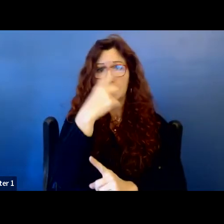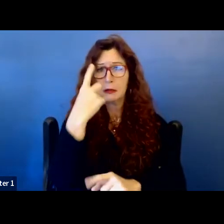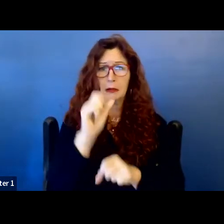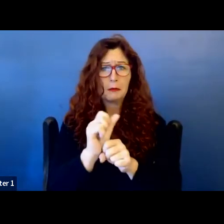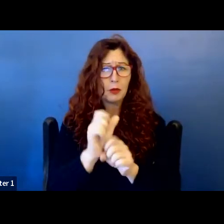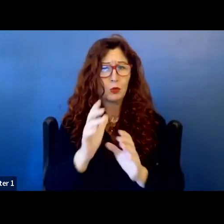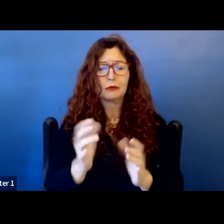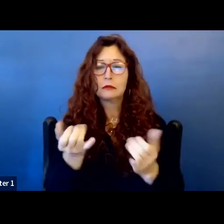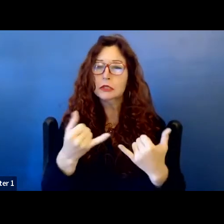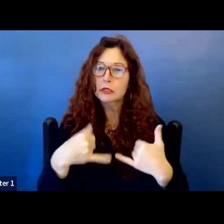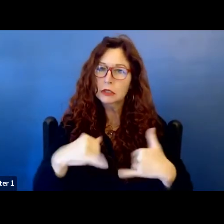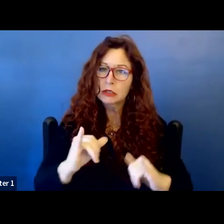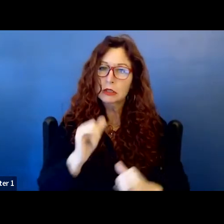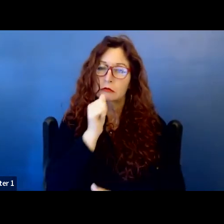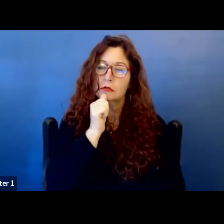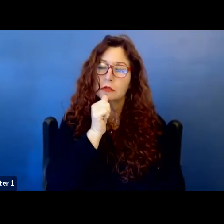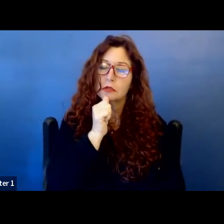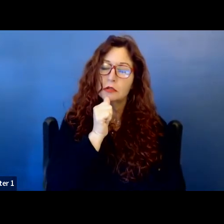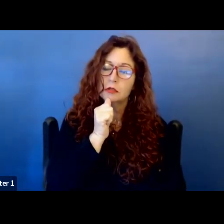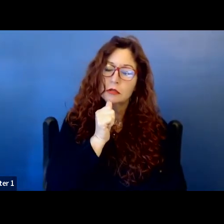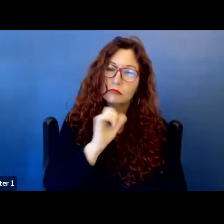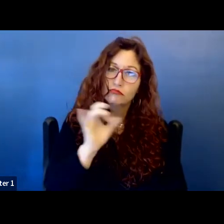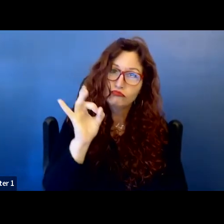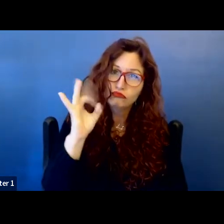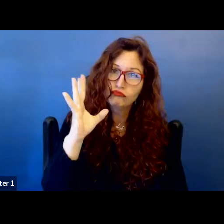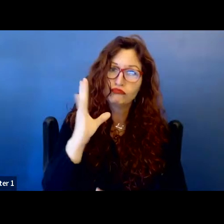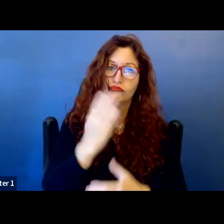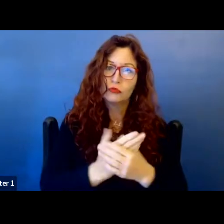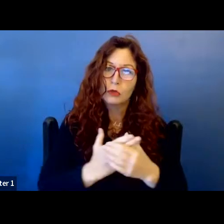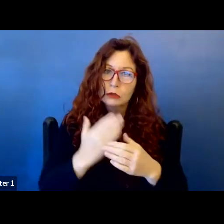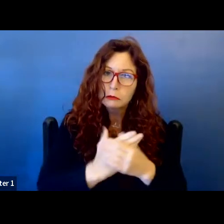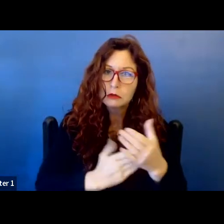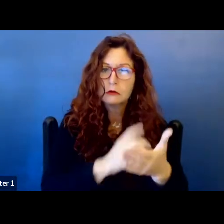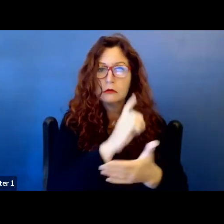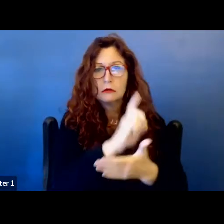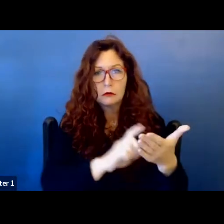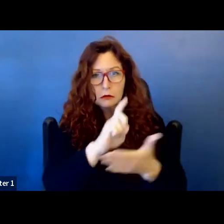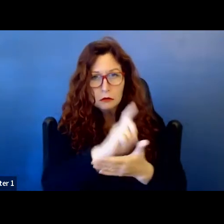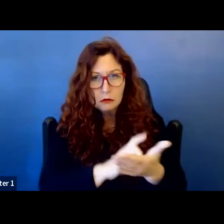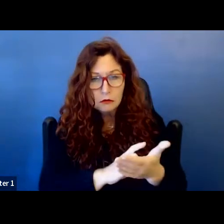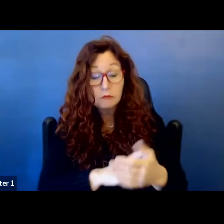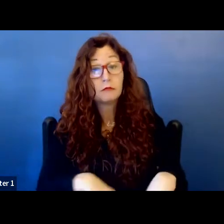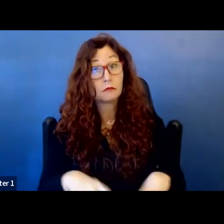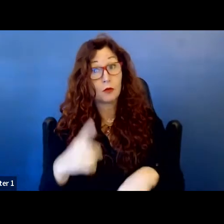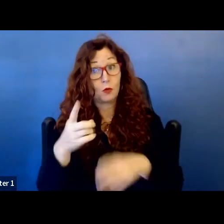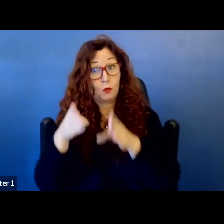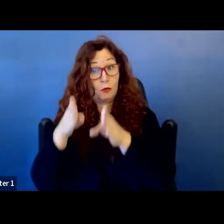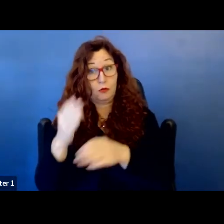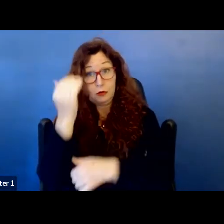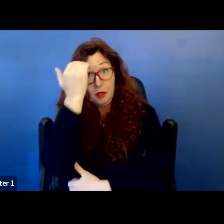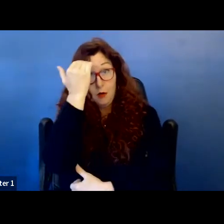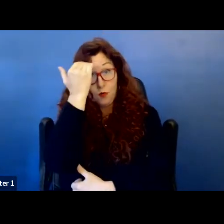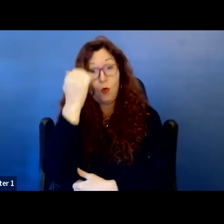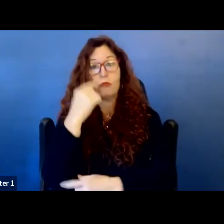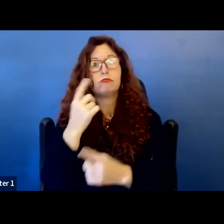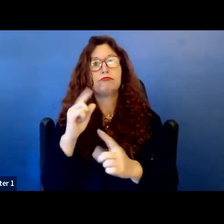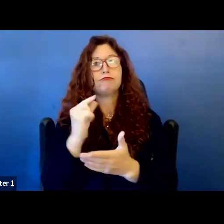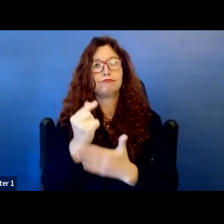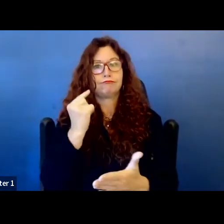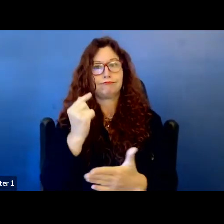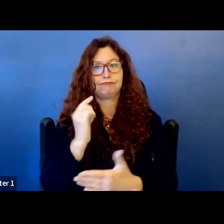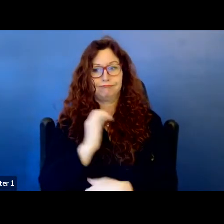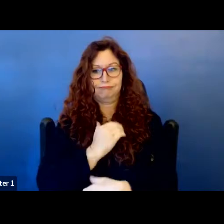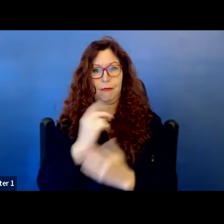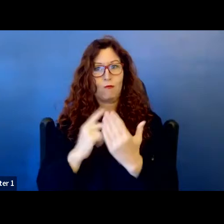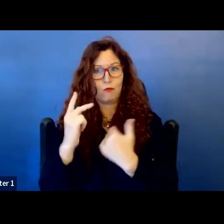job one worker who's a part of our uh center graduated from our workforce development program and went to work with the painters a